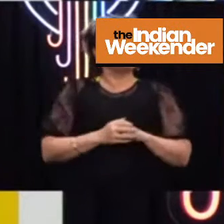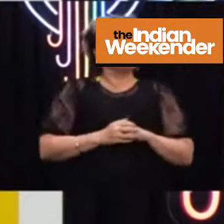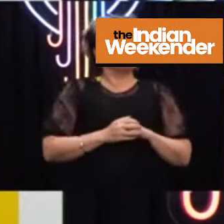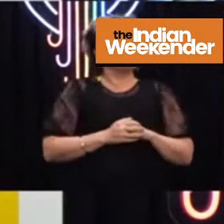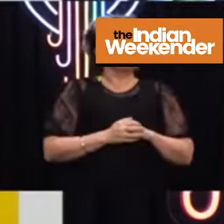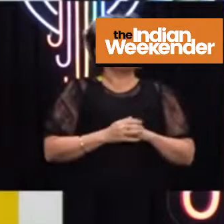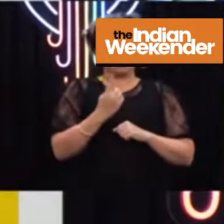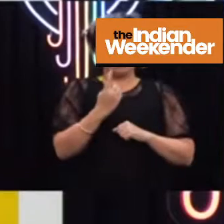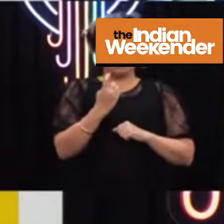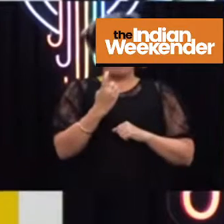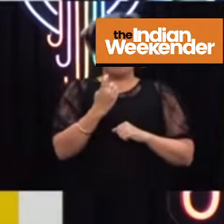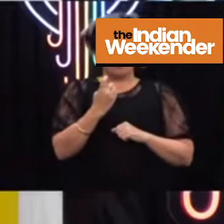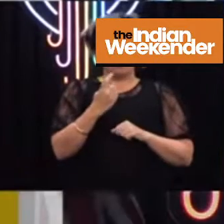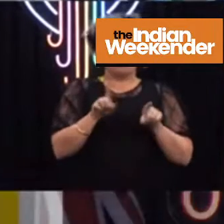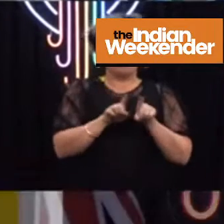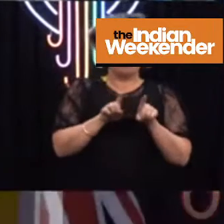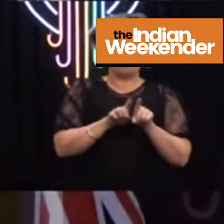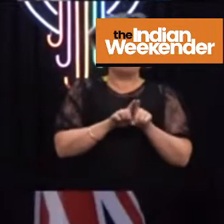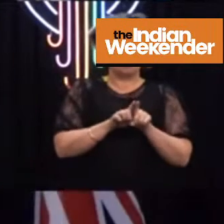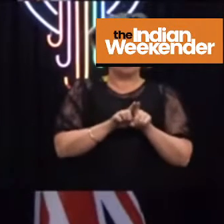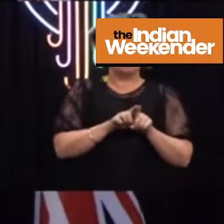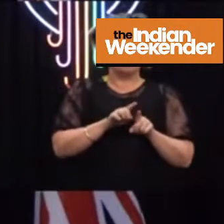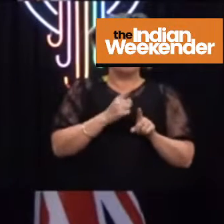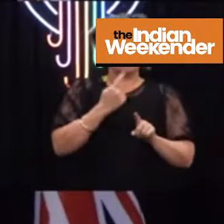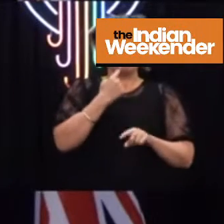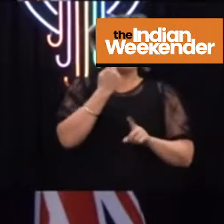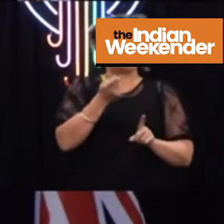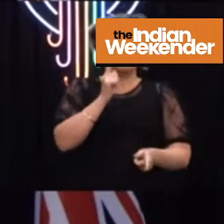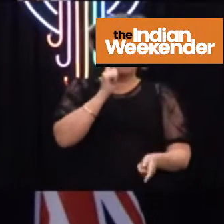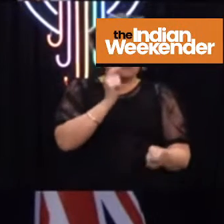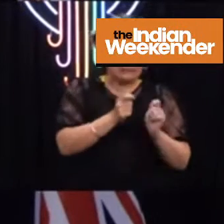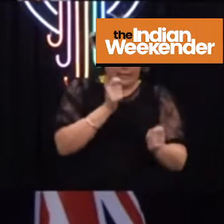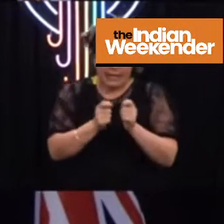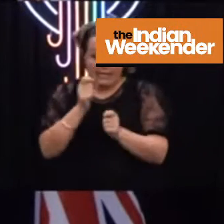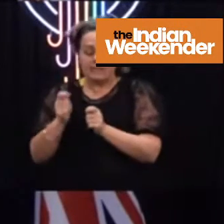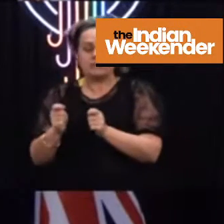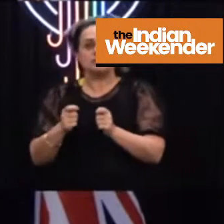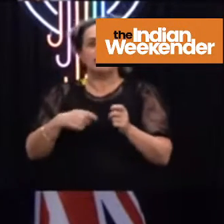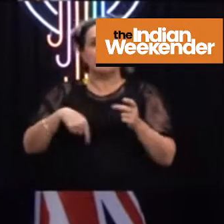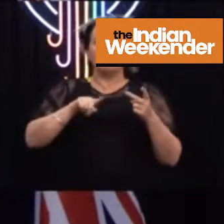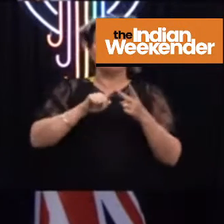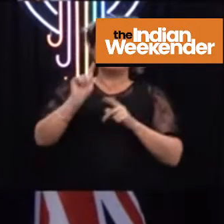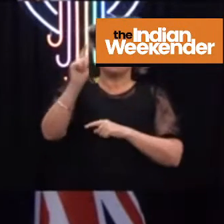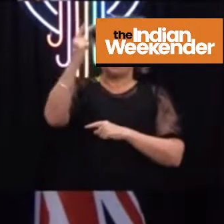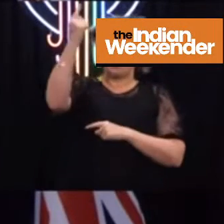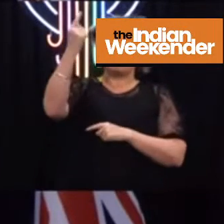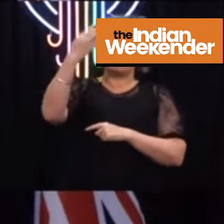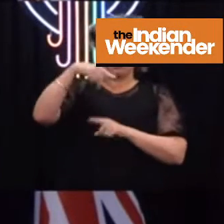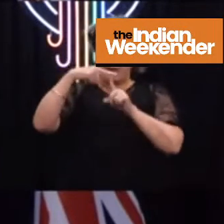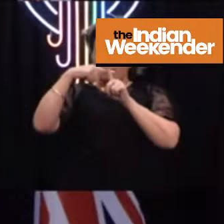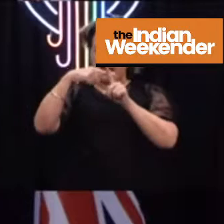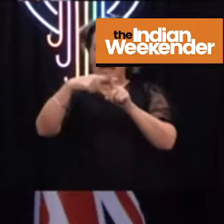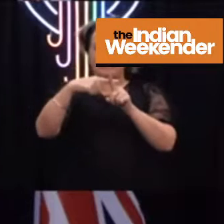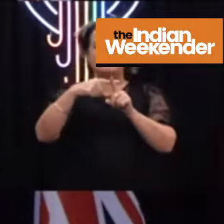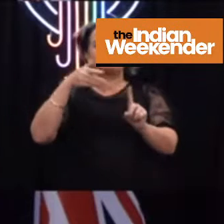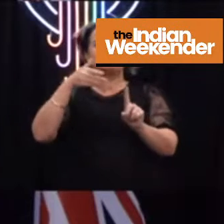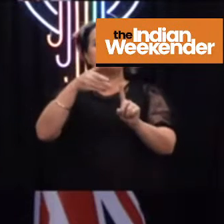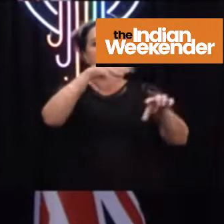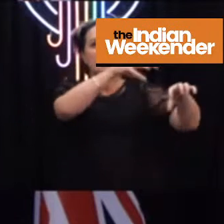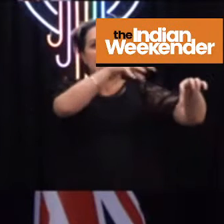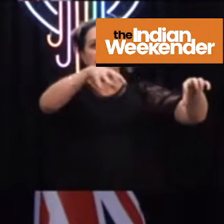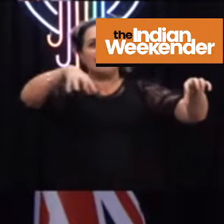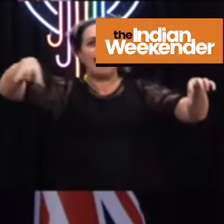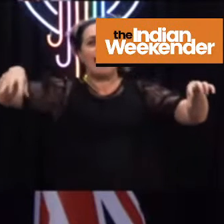one other point to make is rather than random testing, the testing that's happening in Auckland is targeting specific suburbs where